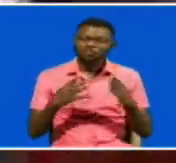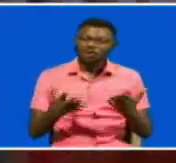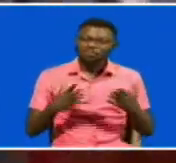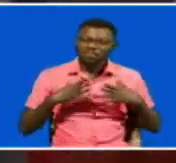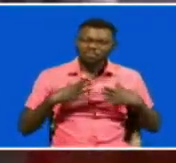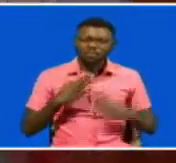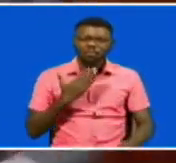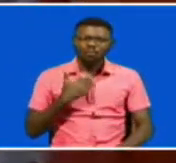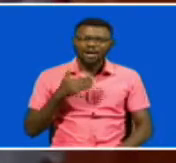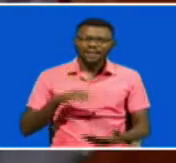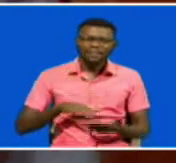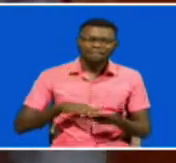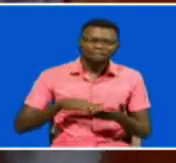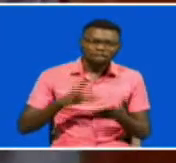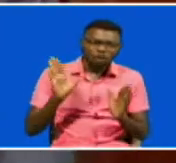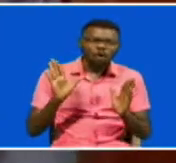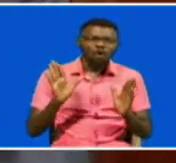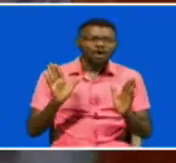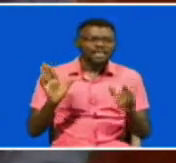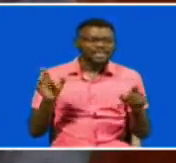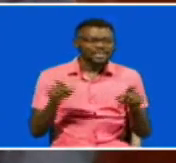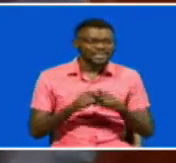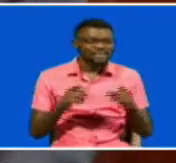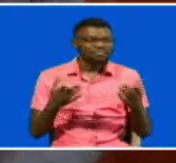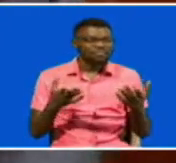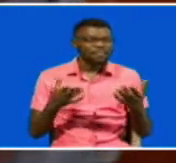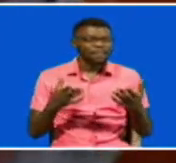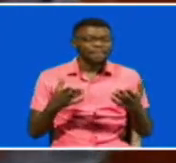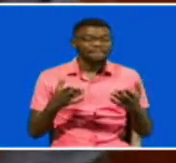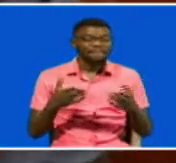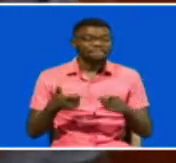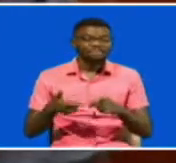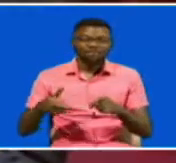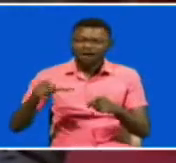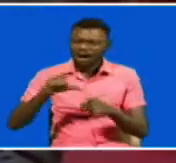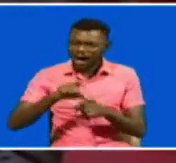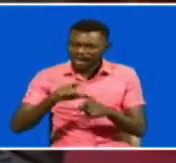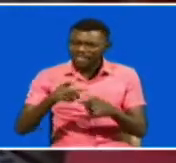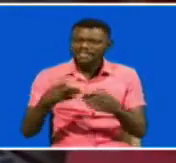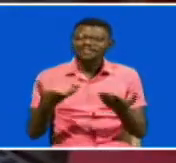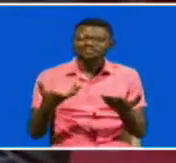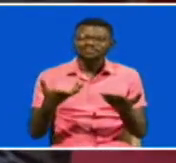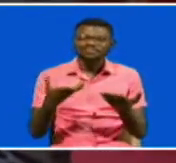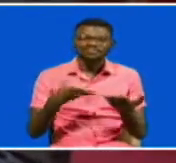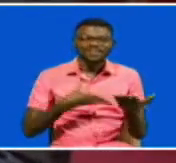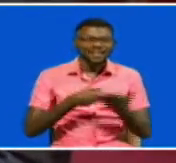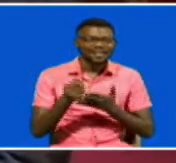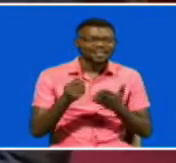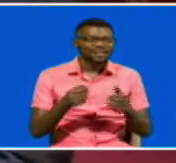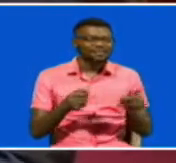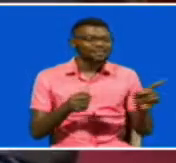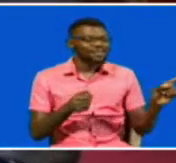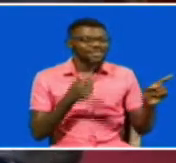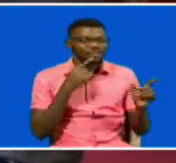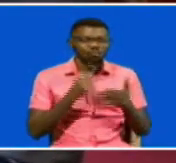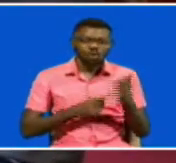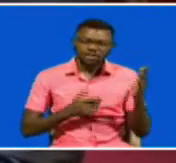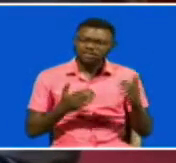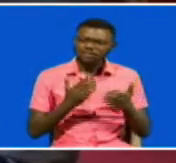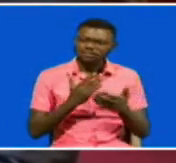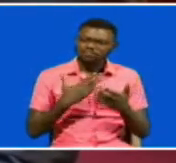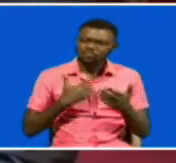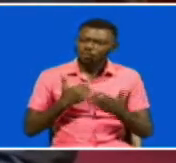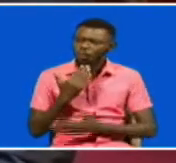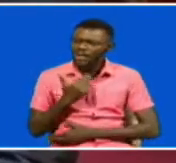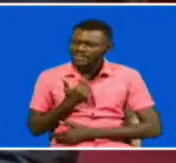increases. With an increment in demand, there will be an increment in supply. The issue he was talking about of demand and supply.